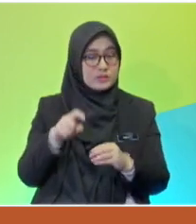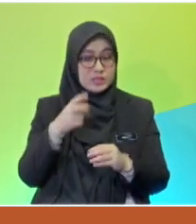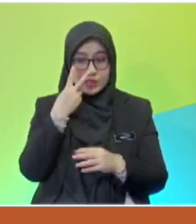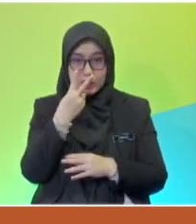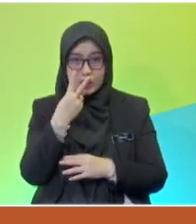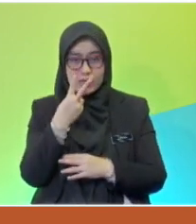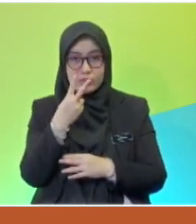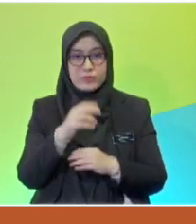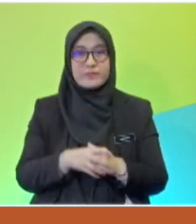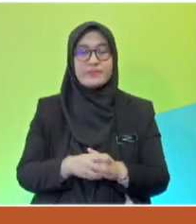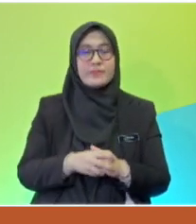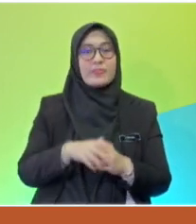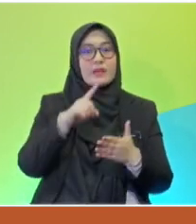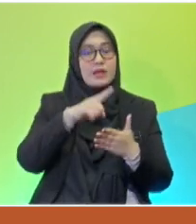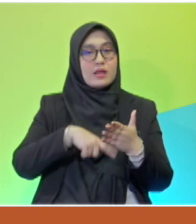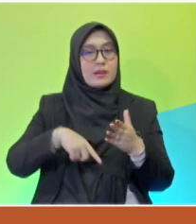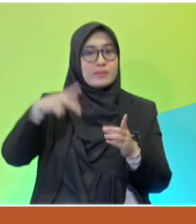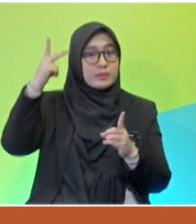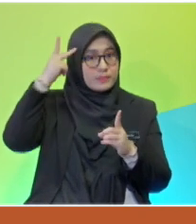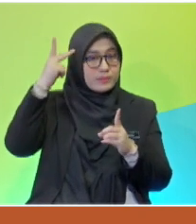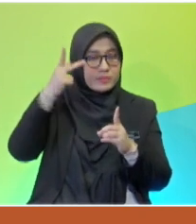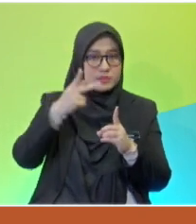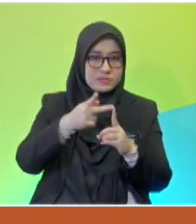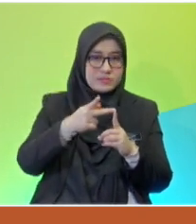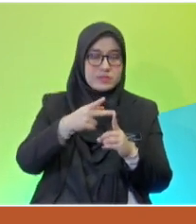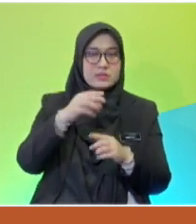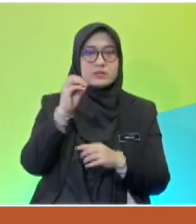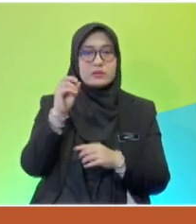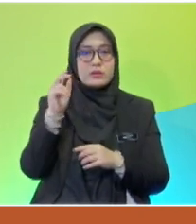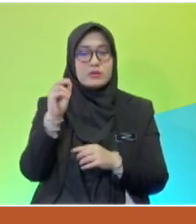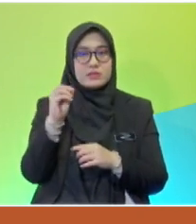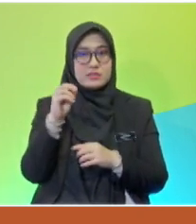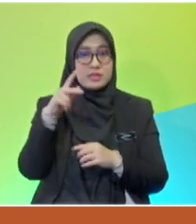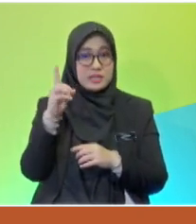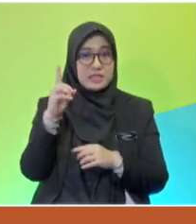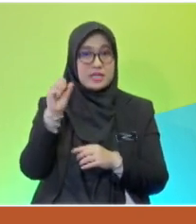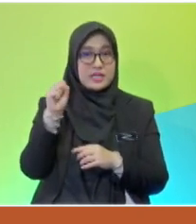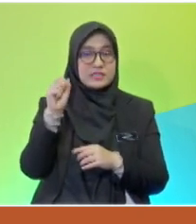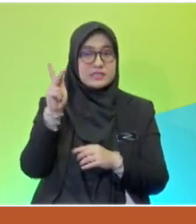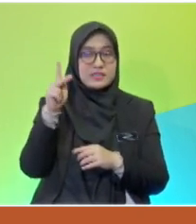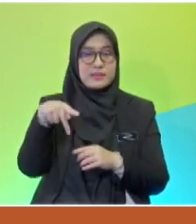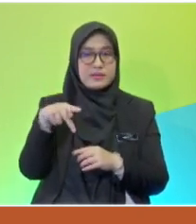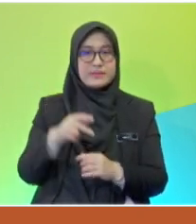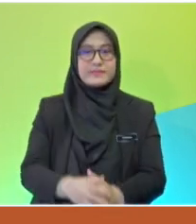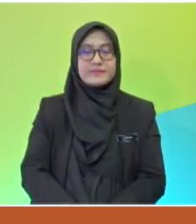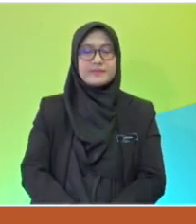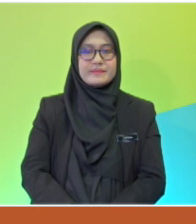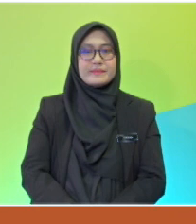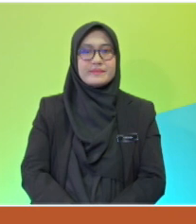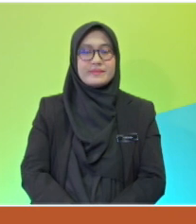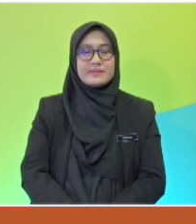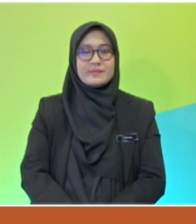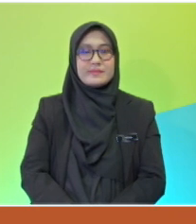is the purpose of the DSKP? And as you can see in the slide, it's very basic. In